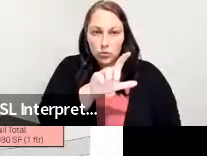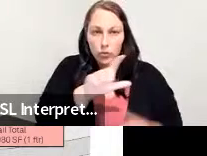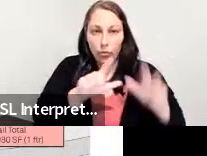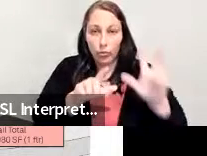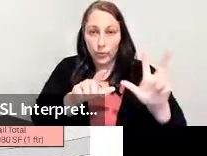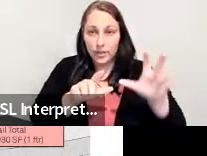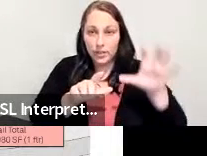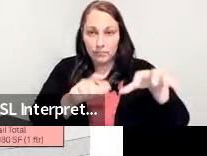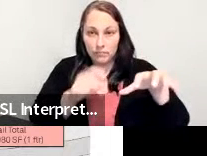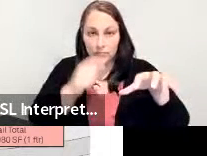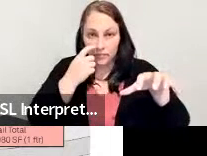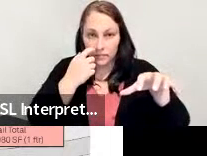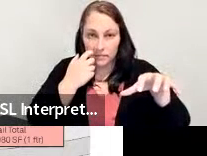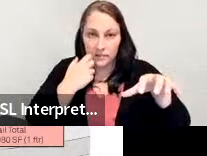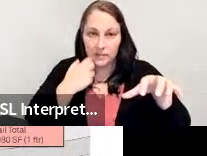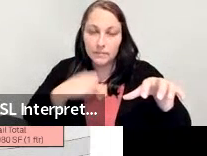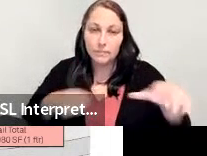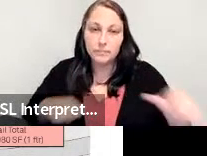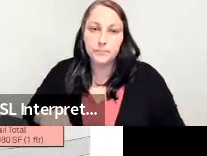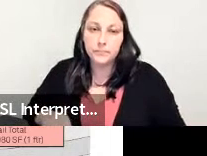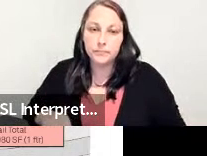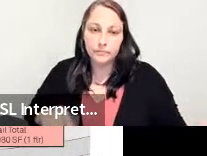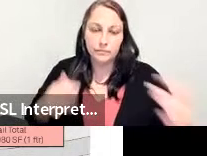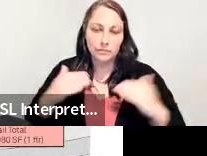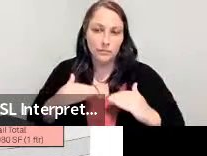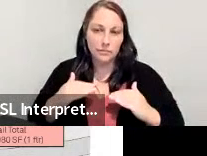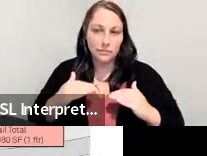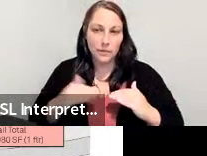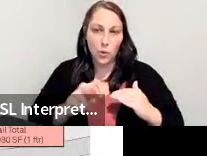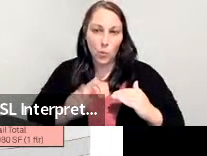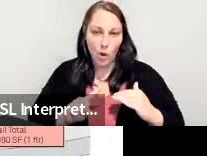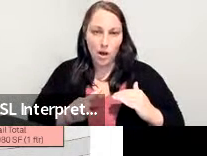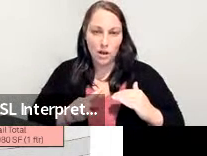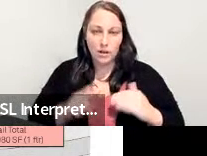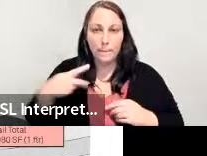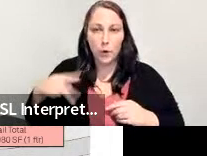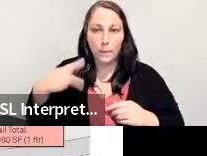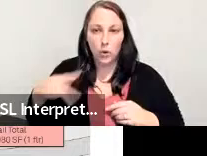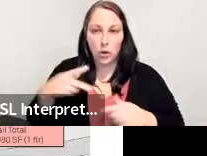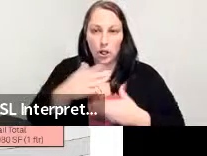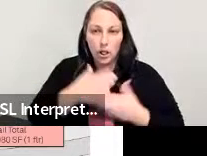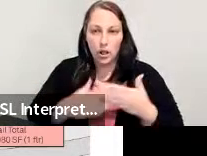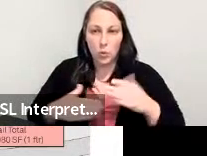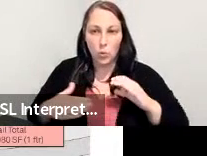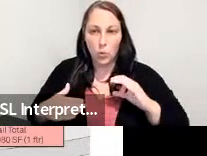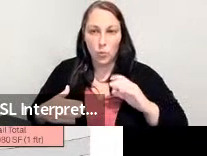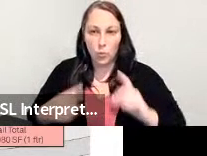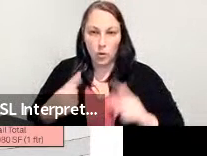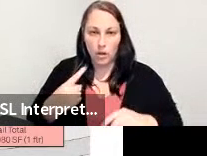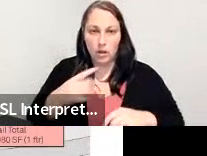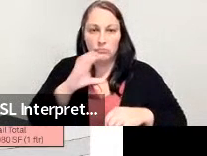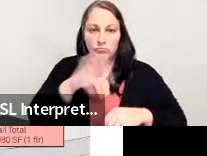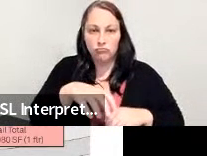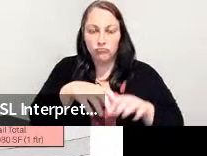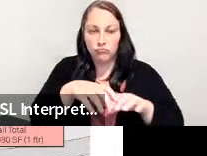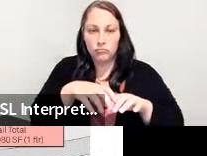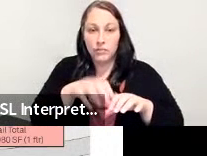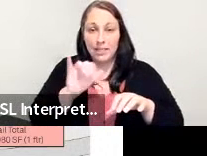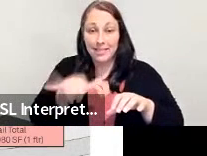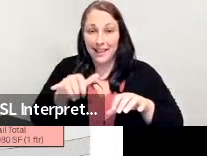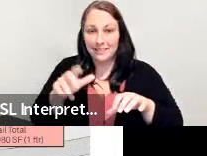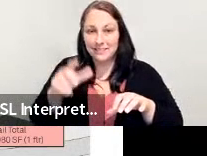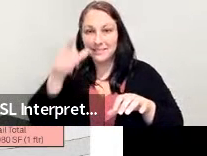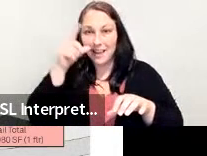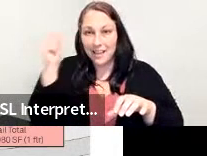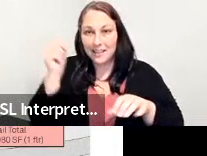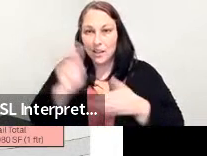yep. So we'll do from the bottom is parcel 1 in purple. That'll be a university building,